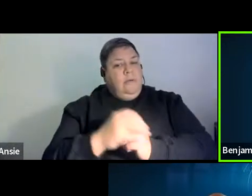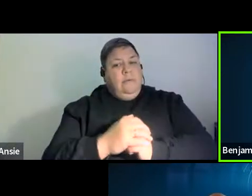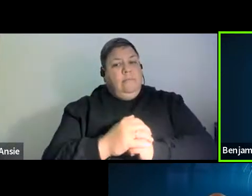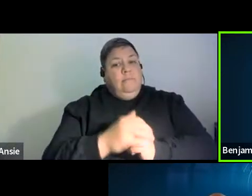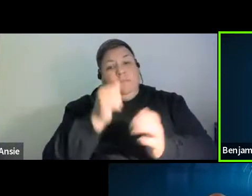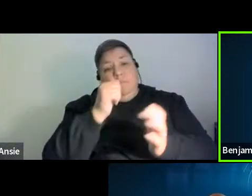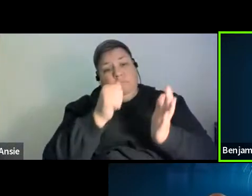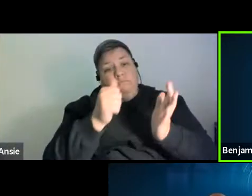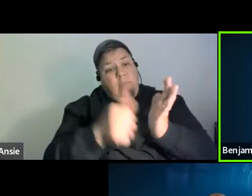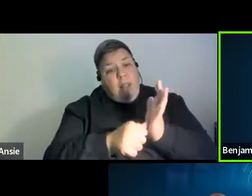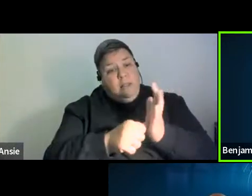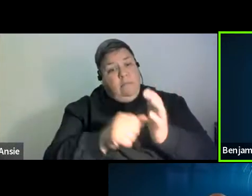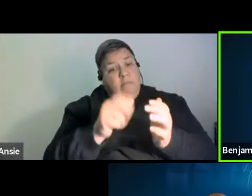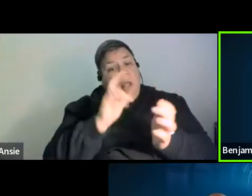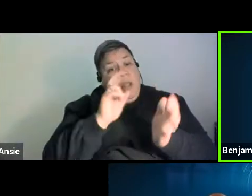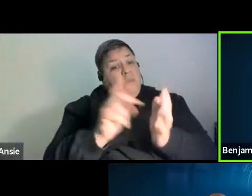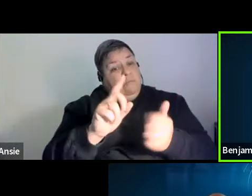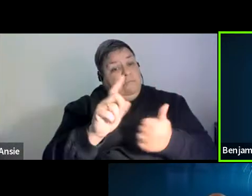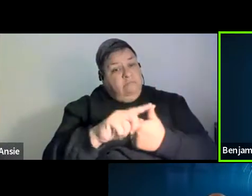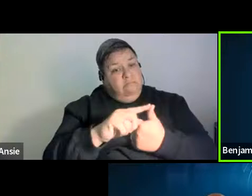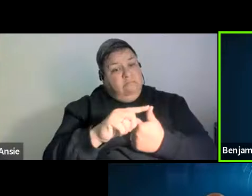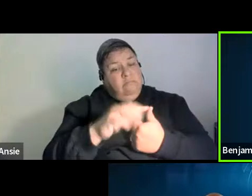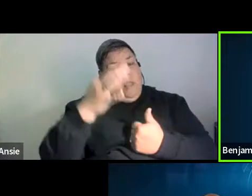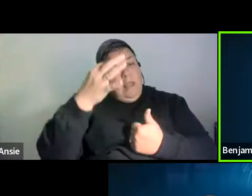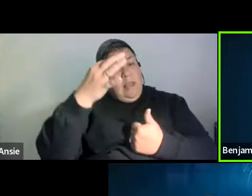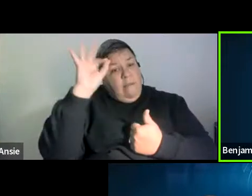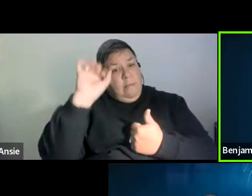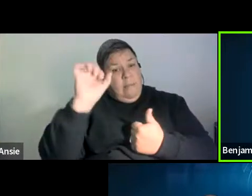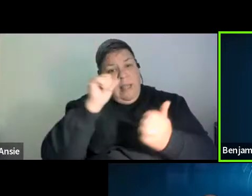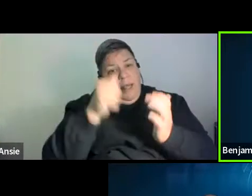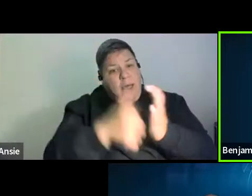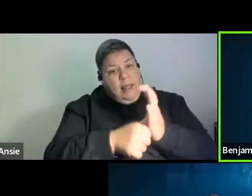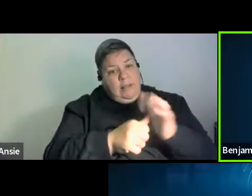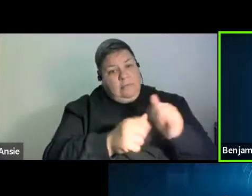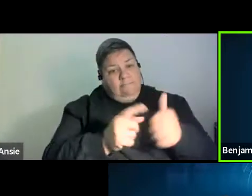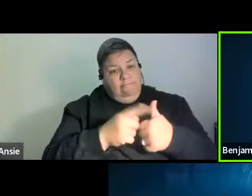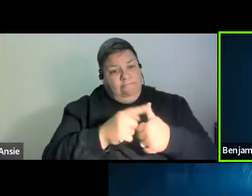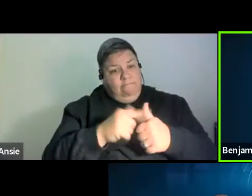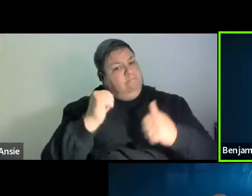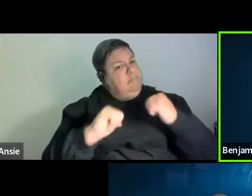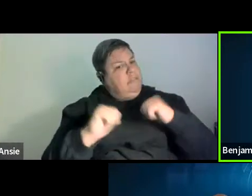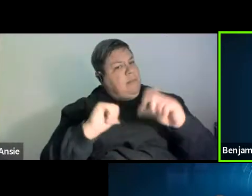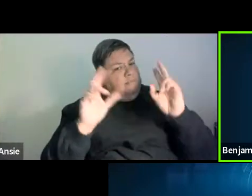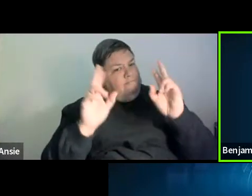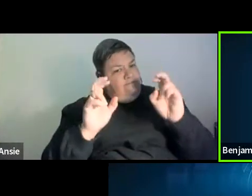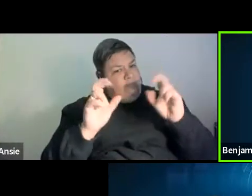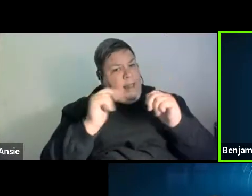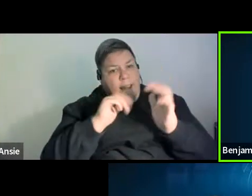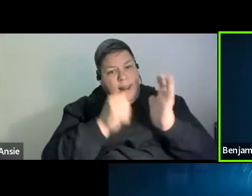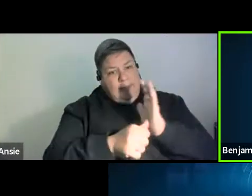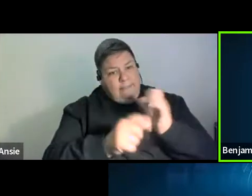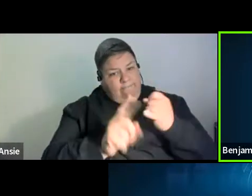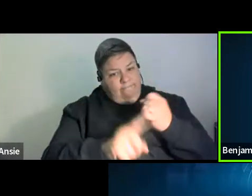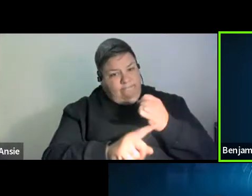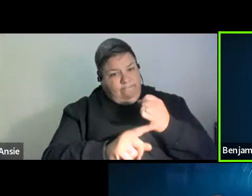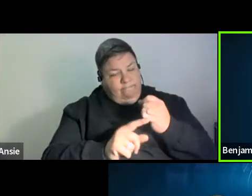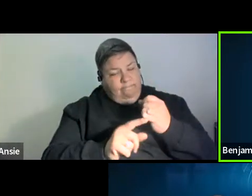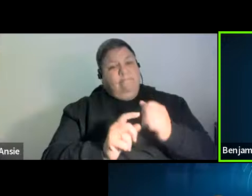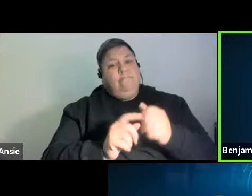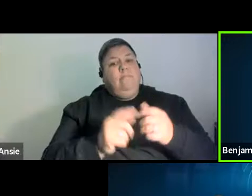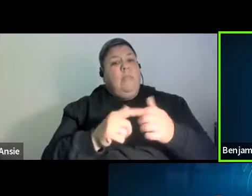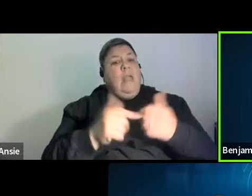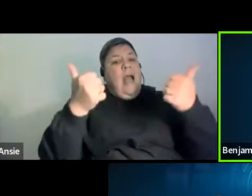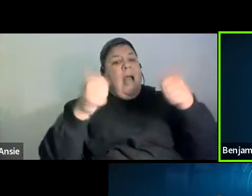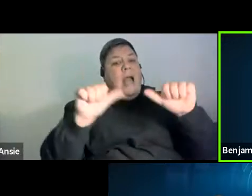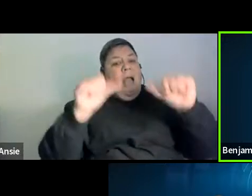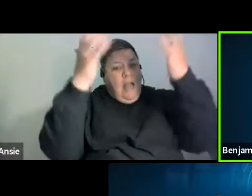letter on the letterhead of the government institution. In this case, it will be the municipality, and this letter will come from the accounting